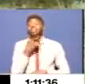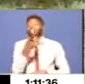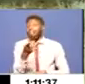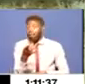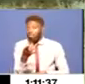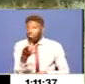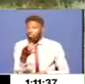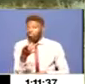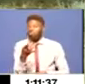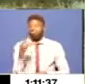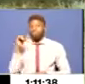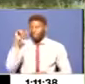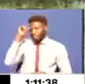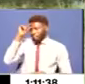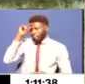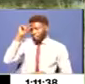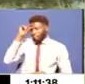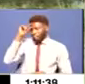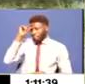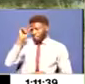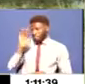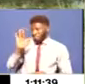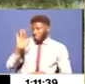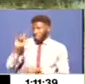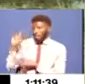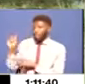the government of Kenya